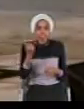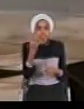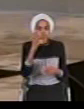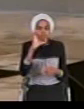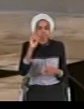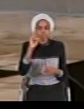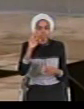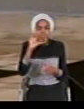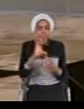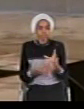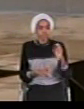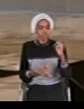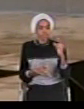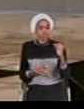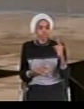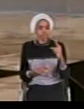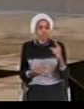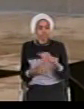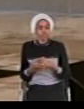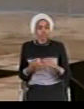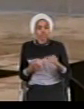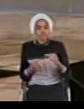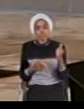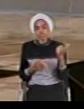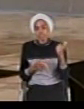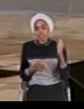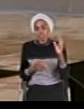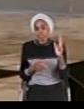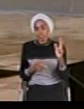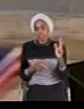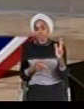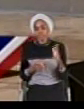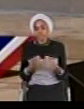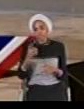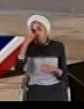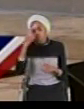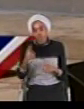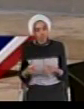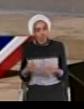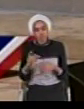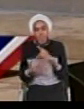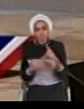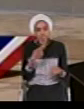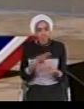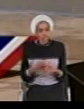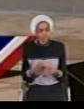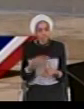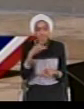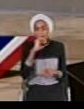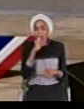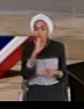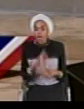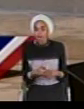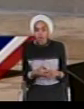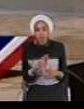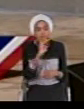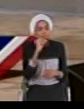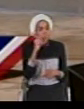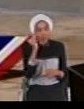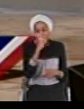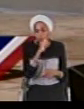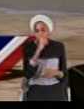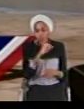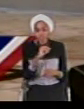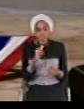chapter 11, we're looking at verse 13. For such are false apostles,